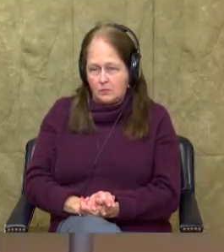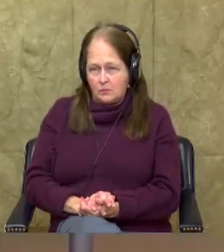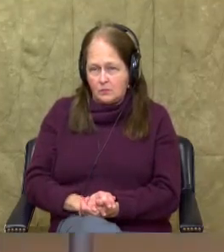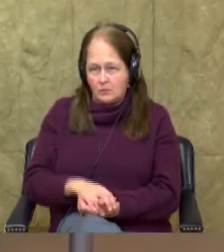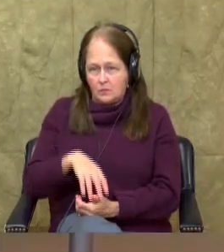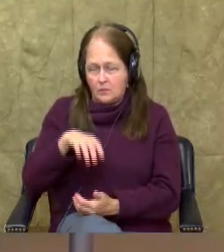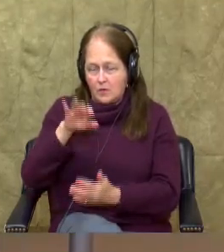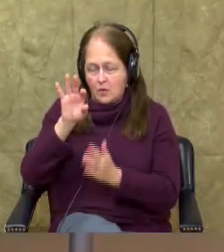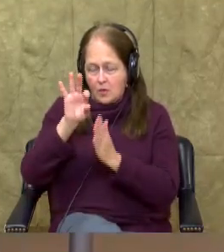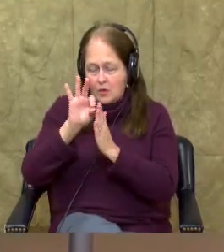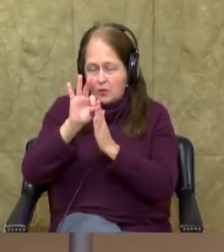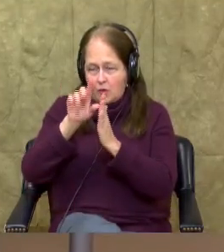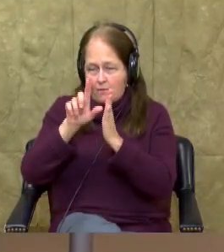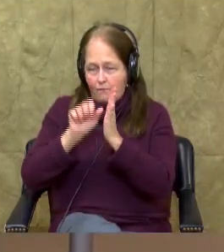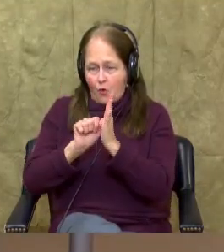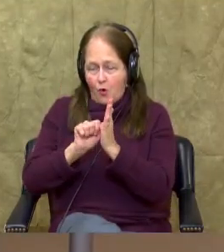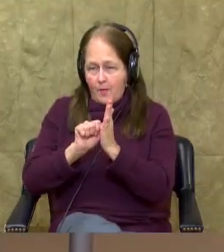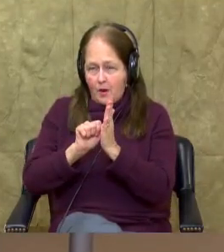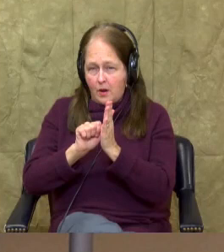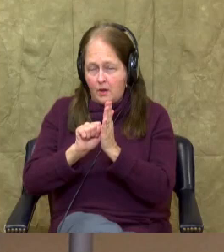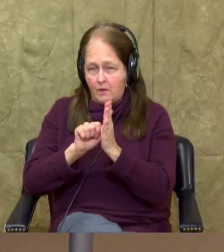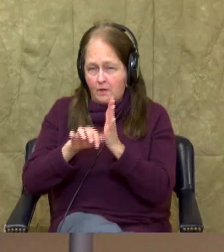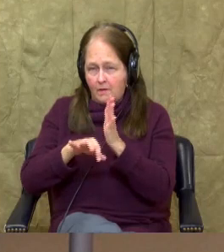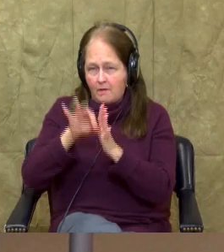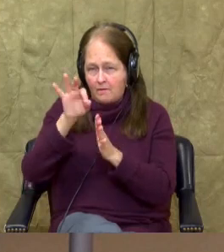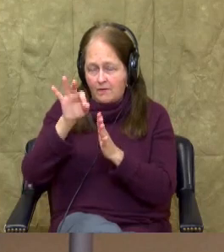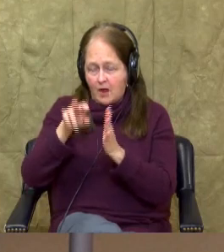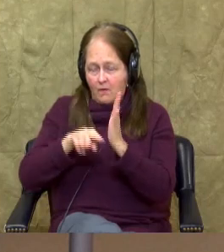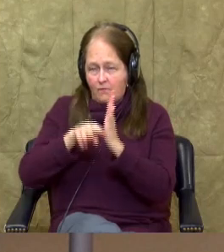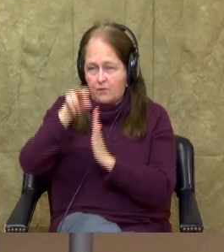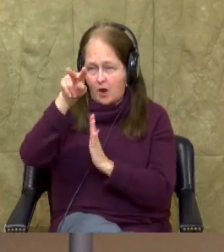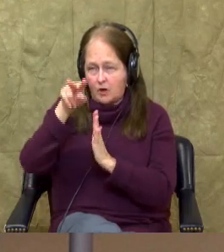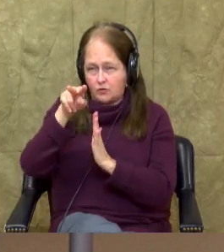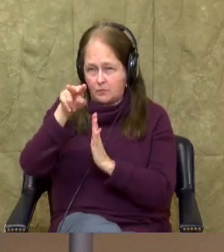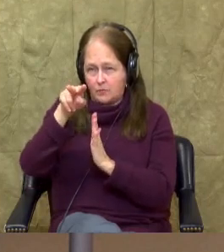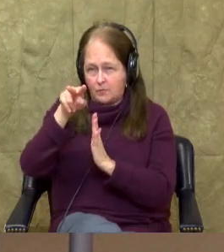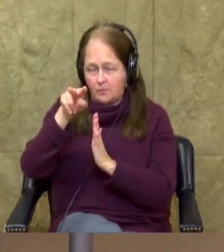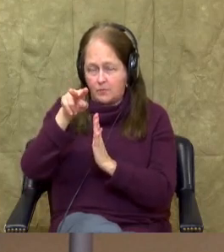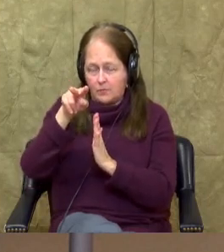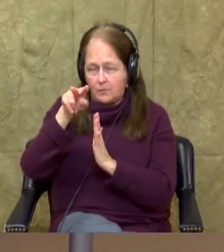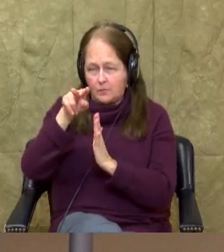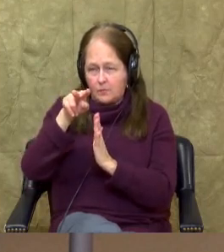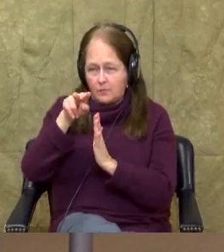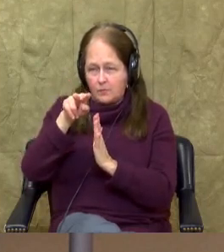The formula for finding the volume of a rectangular prism